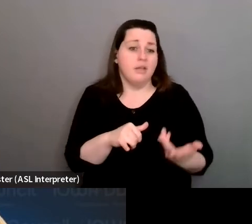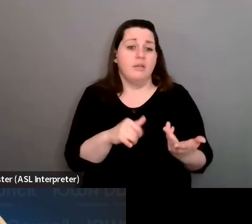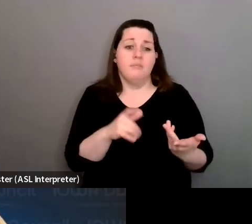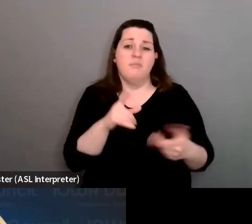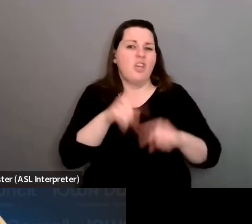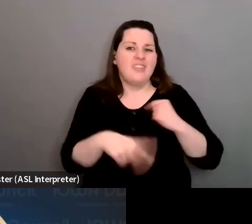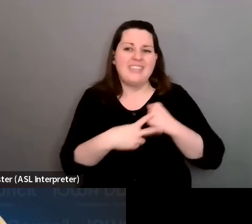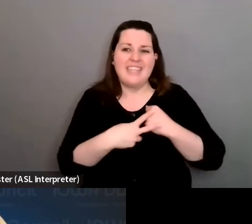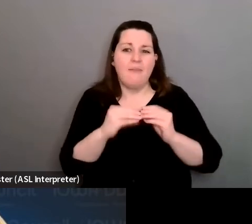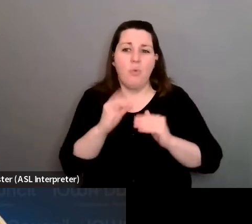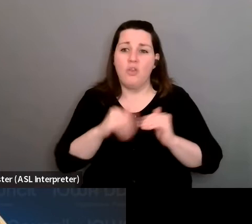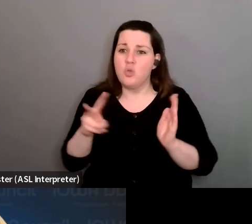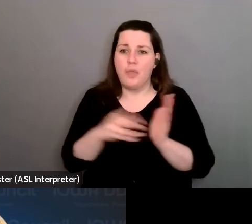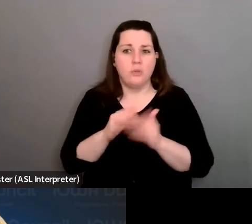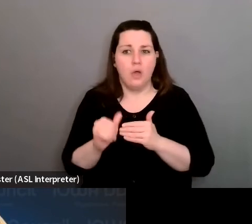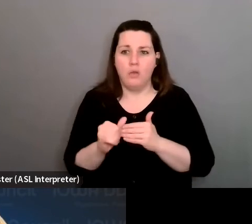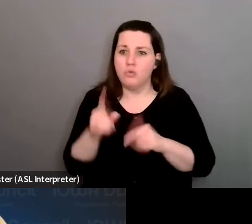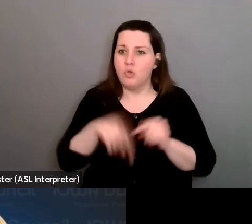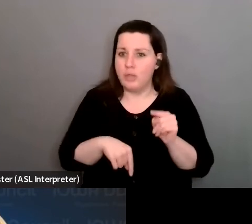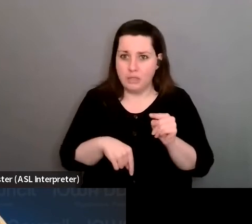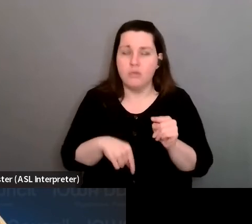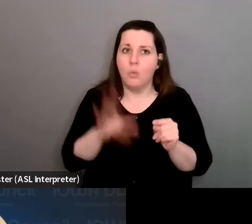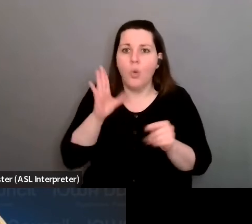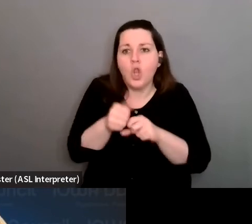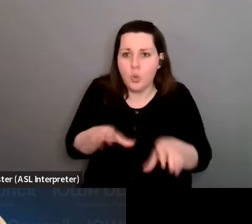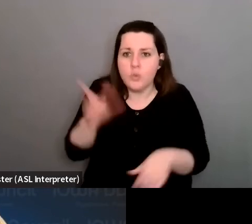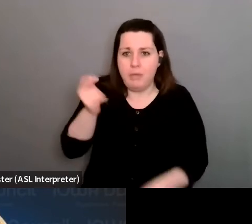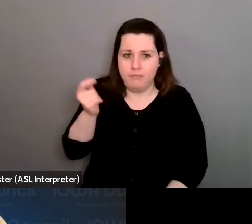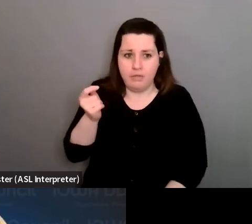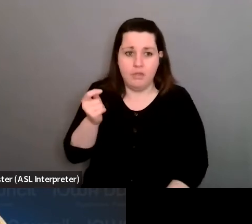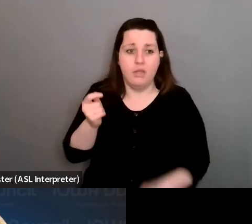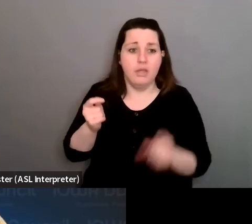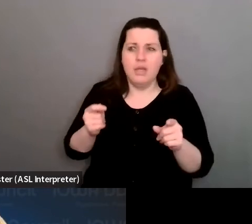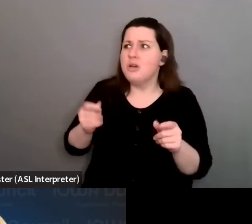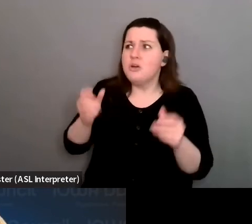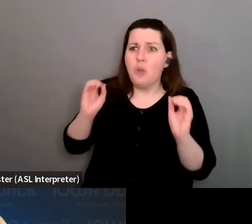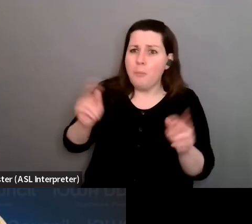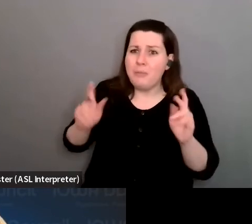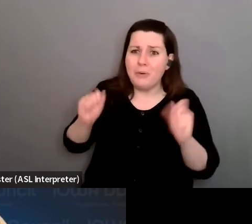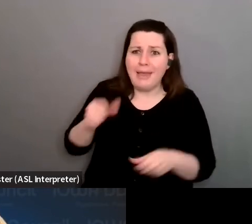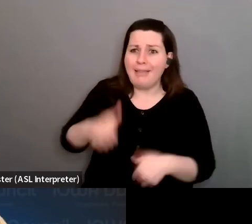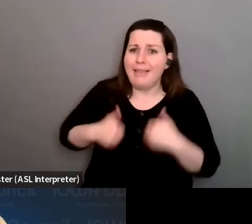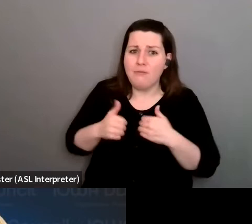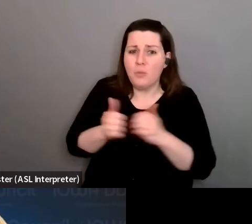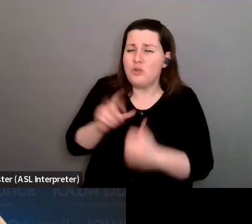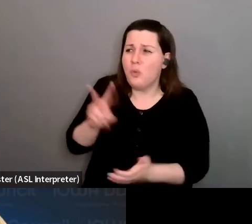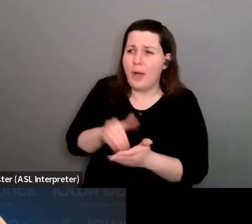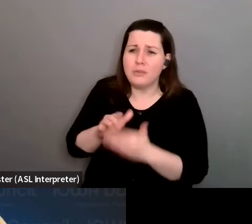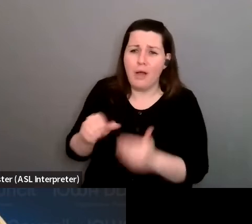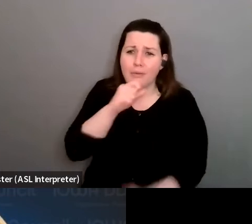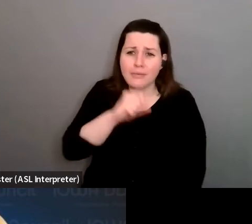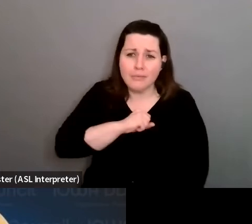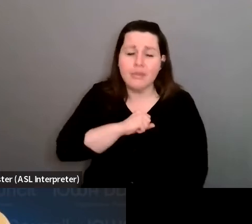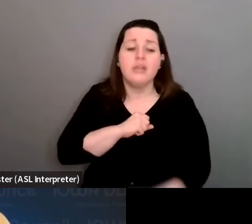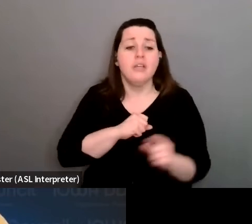$2,000 without risk of losing their benefits. Nobody can live off $2,000. This limitation made it extremely